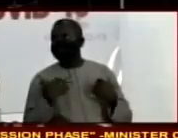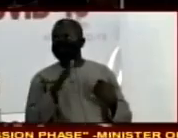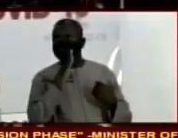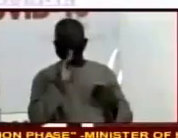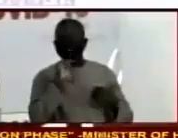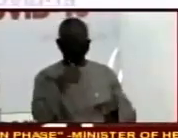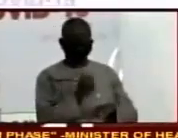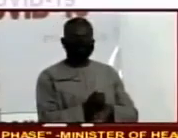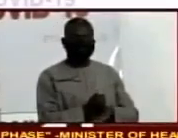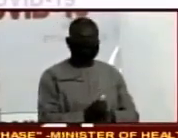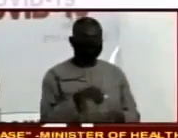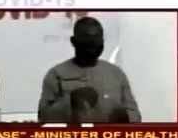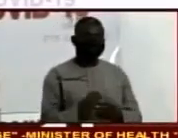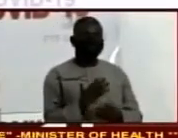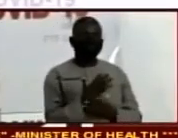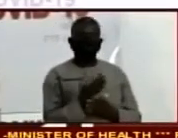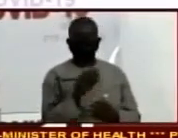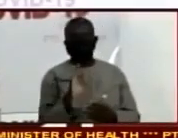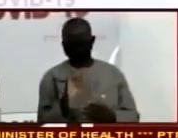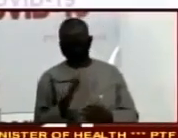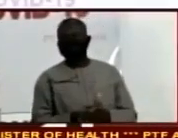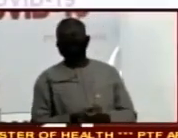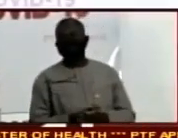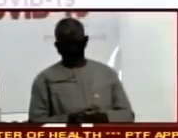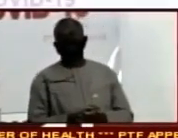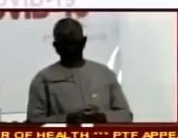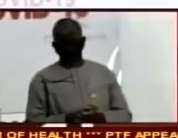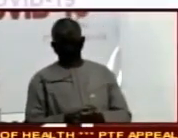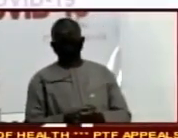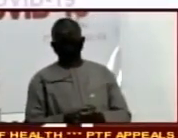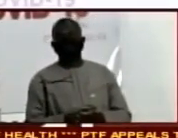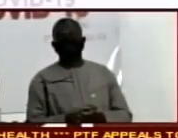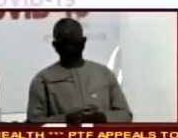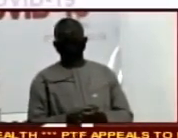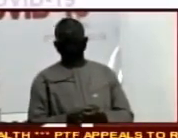established in terms of either produced, invented, to some